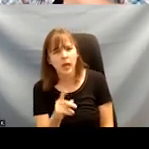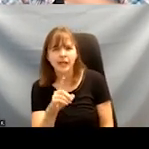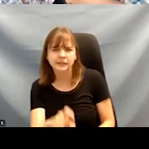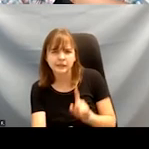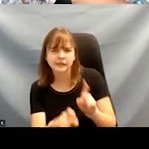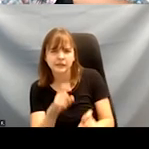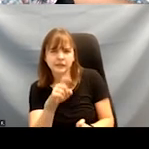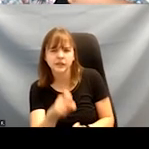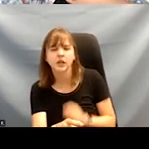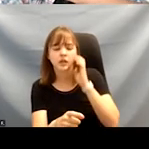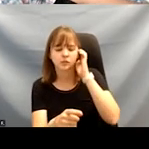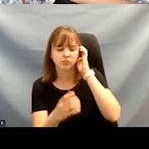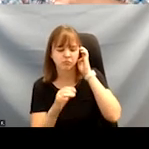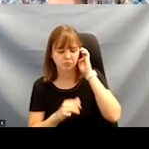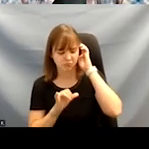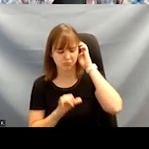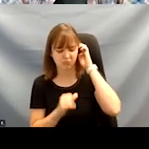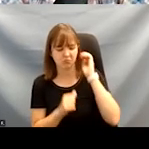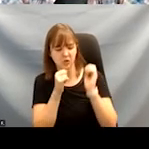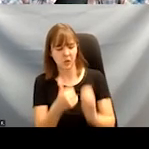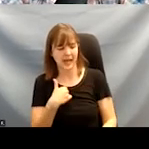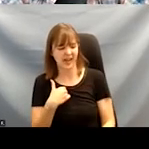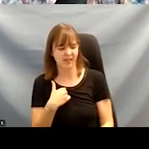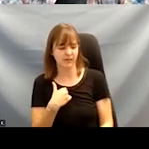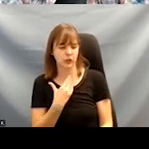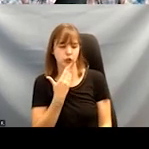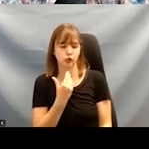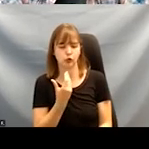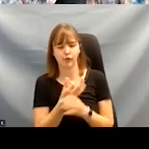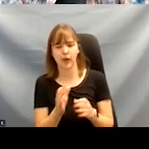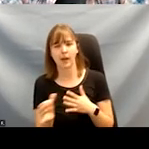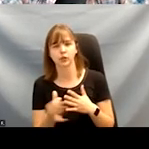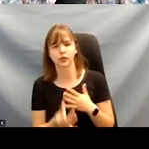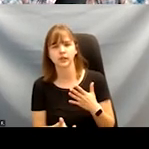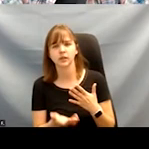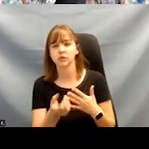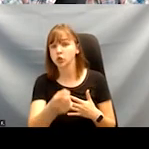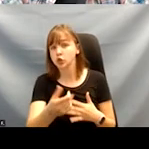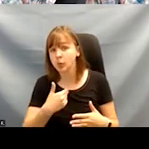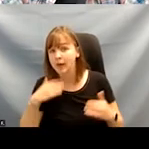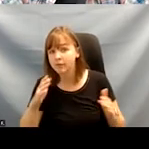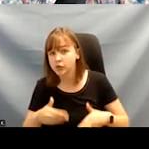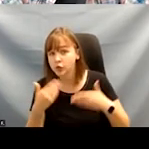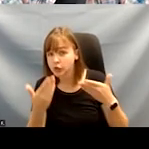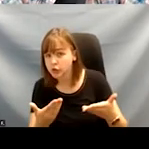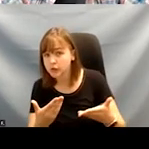oh, okay, well, we haven't thought about it. Like, what do you have any like suggestions for